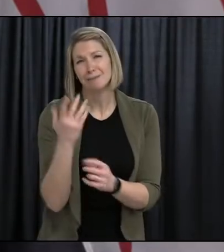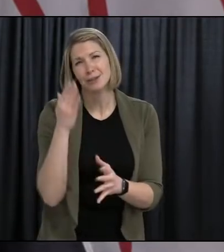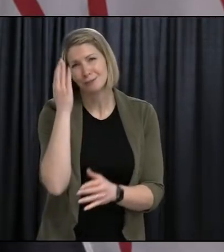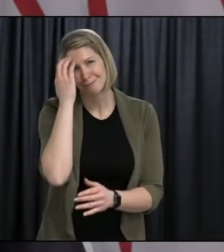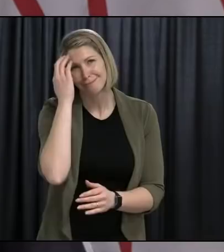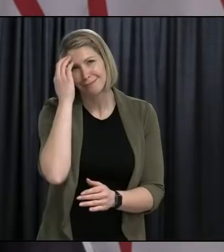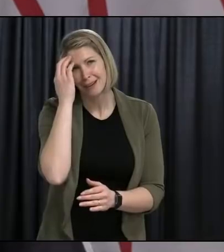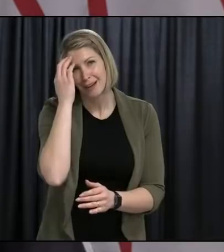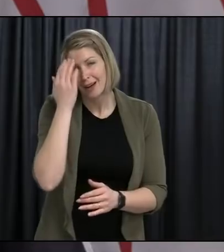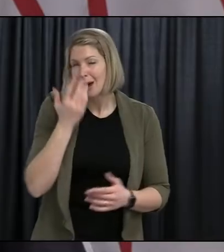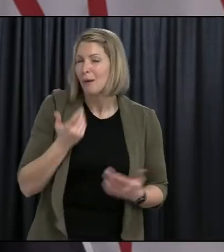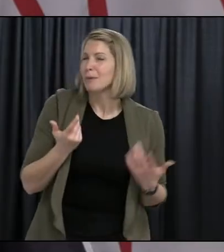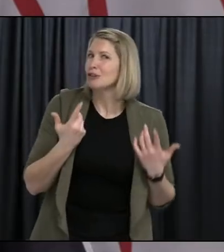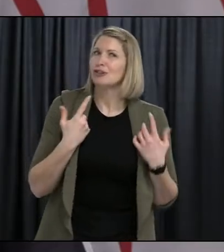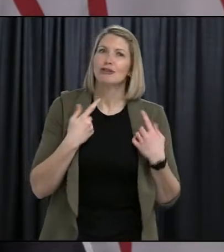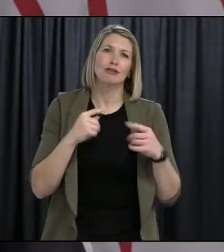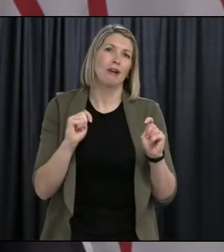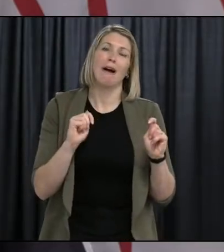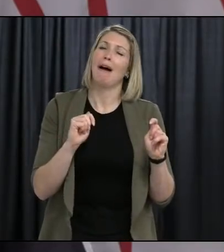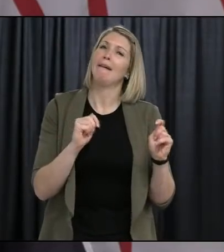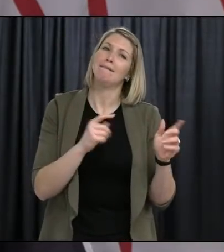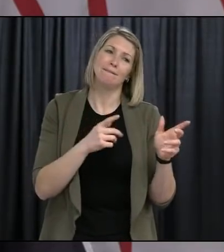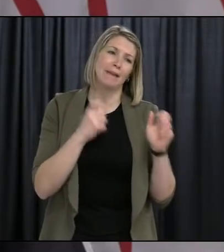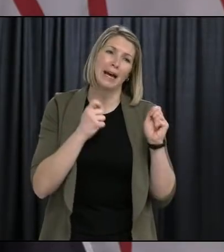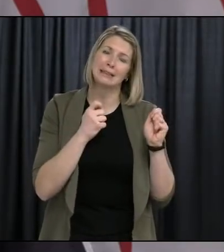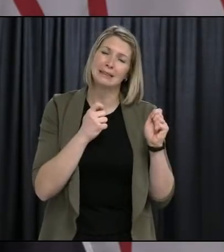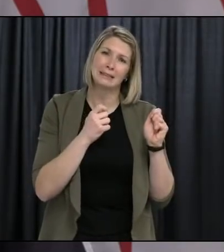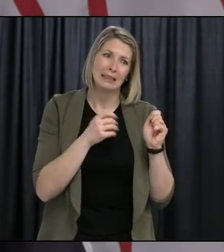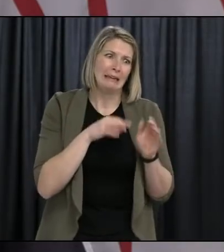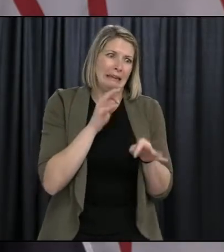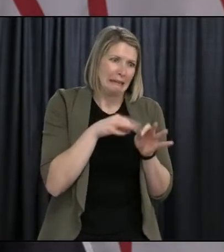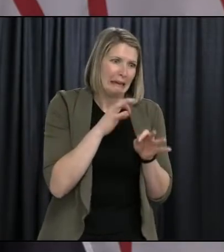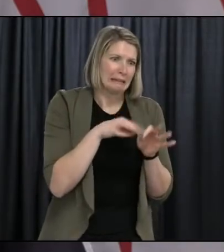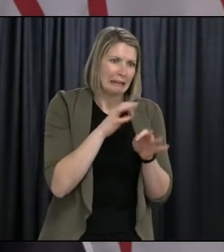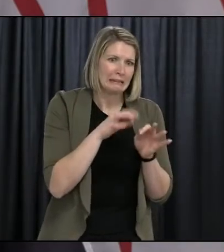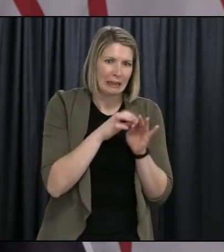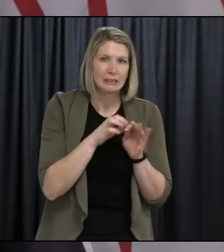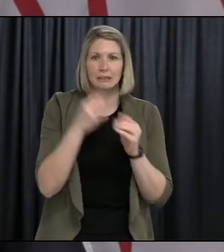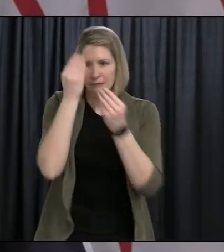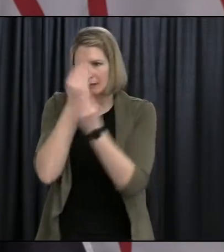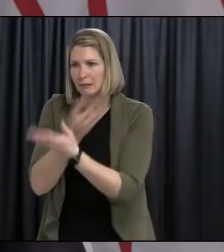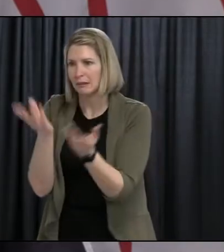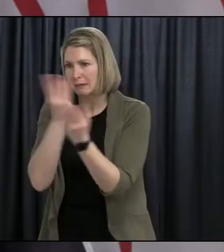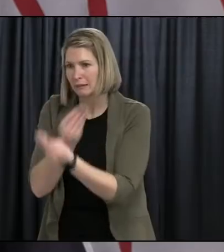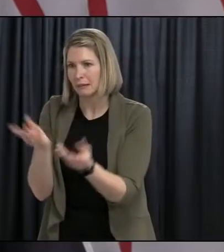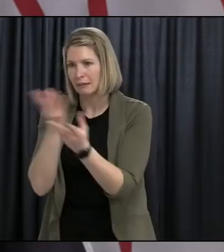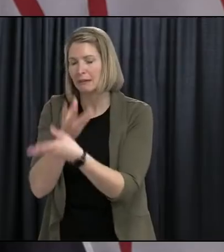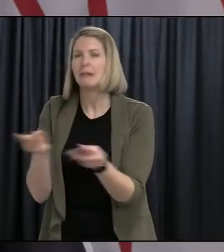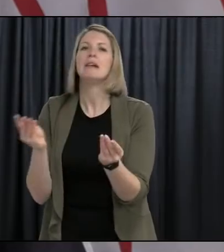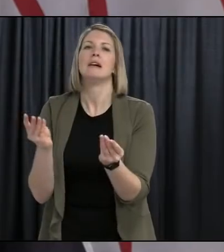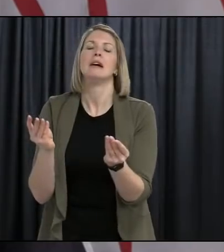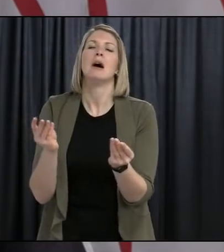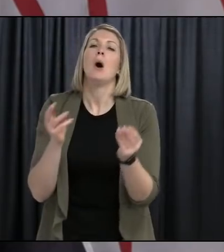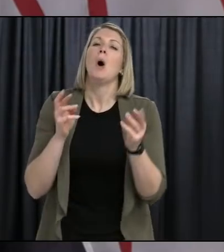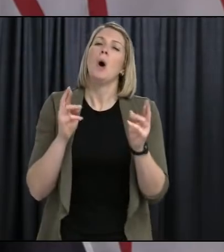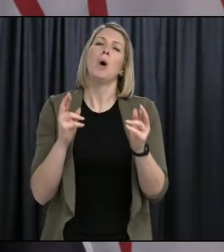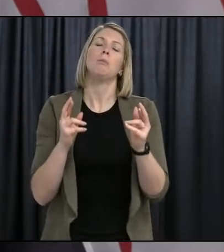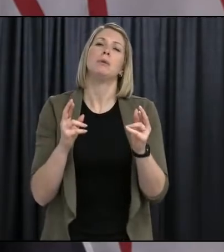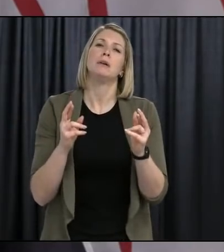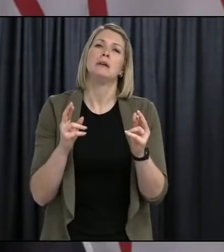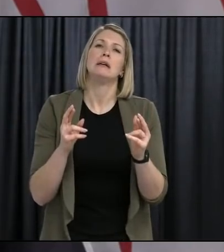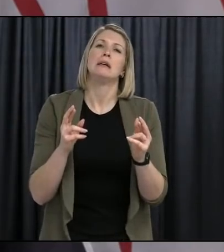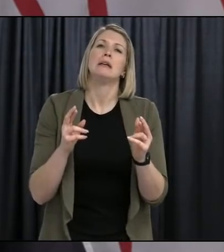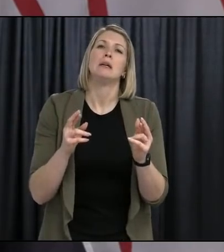we're trying to do it as quickly as we can, and hopefully as time goes on, that turnaround time will come down. But